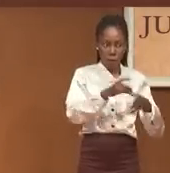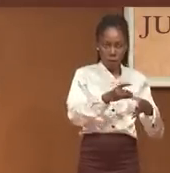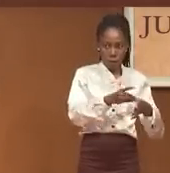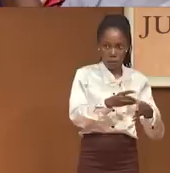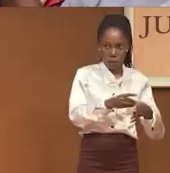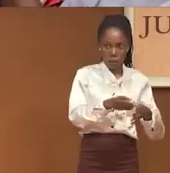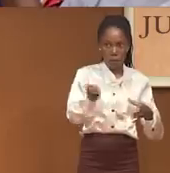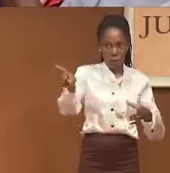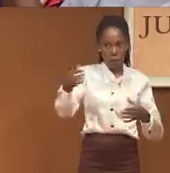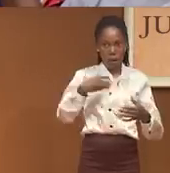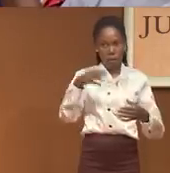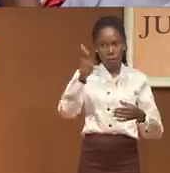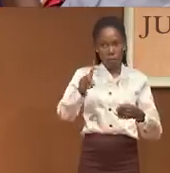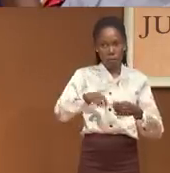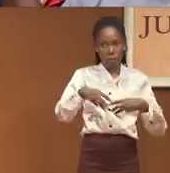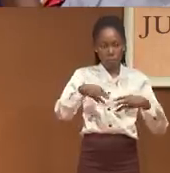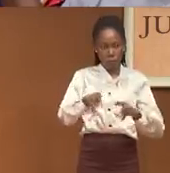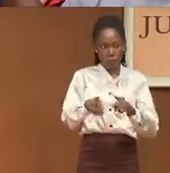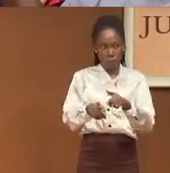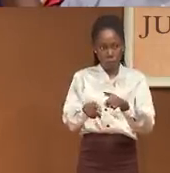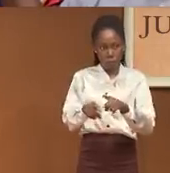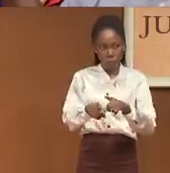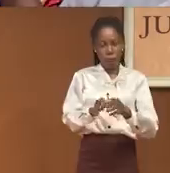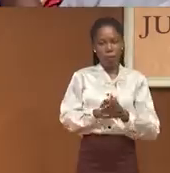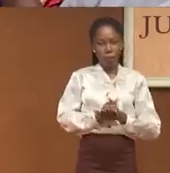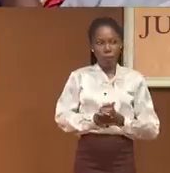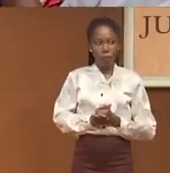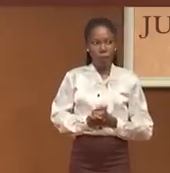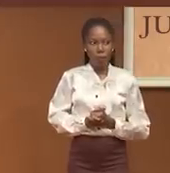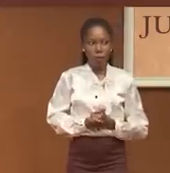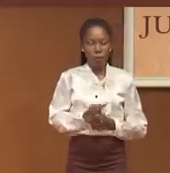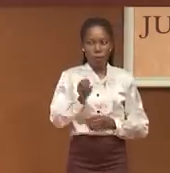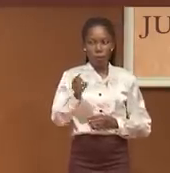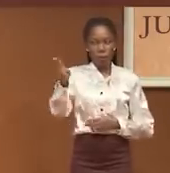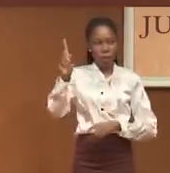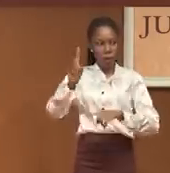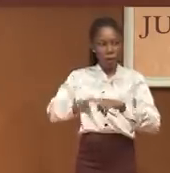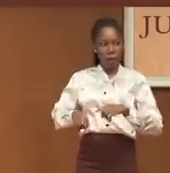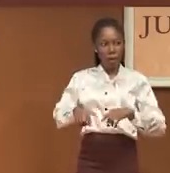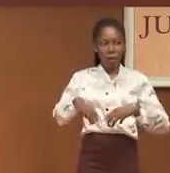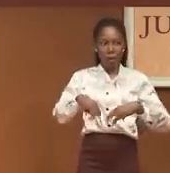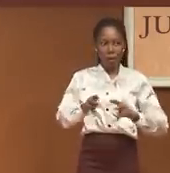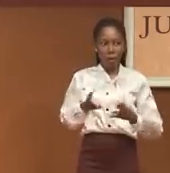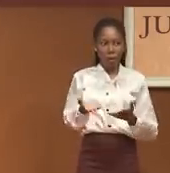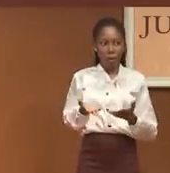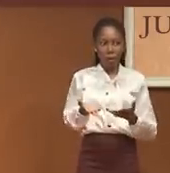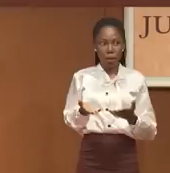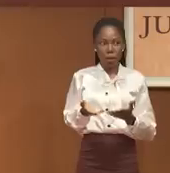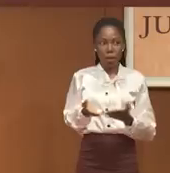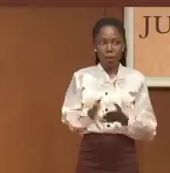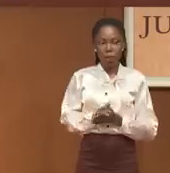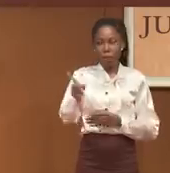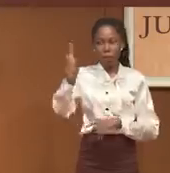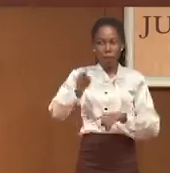sell the land. Yes, Your Honor. Do you understand? So it cannot sell. Because it's like a stalemate.